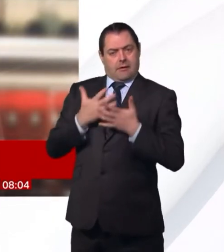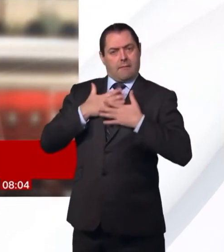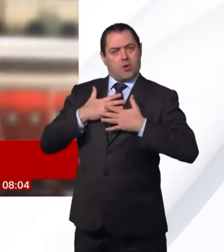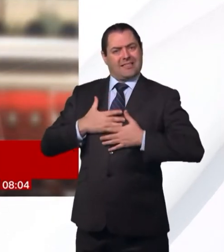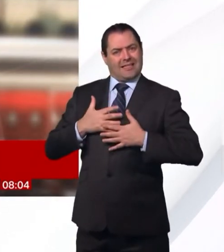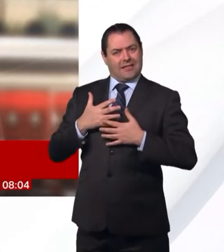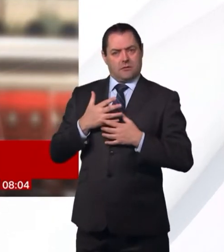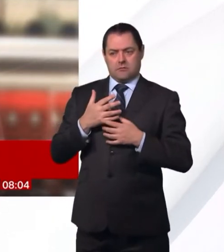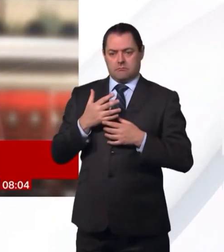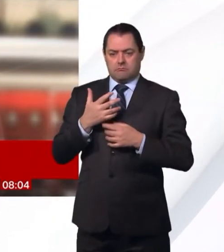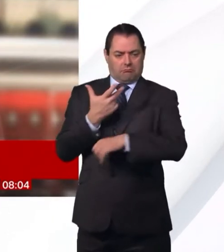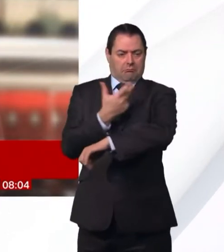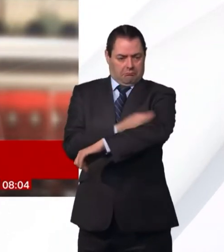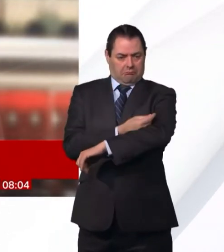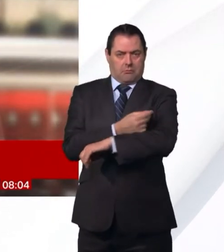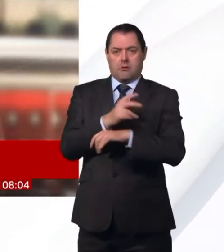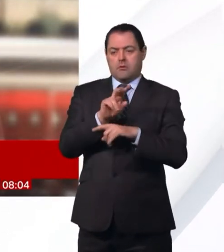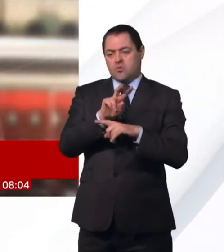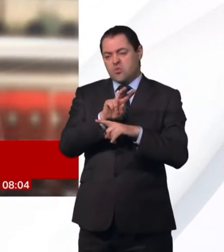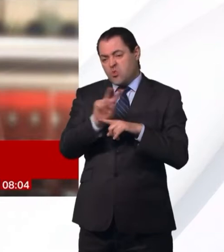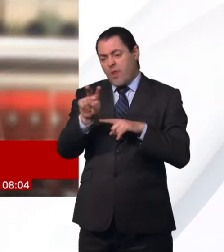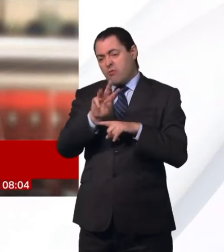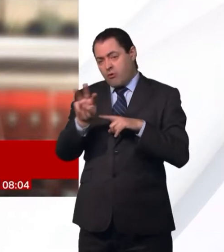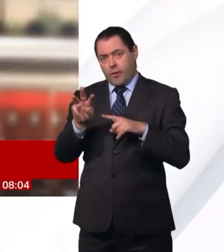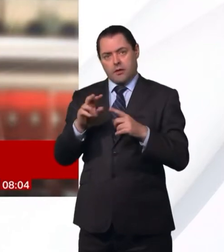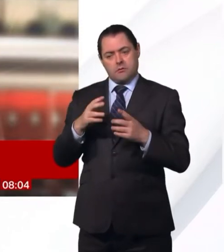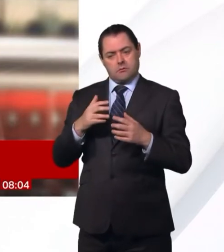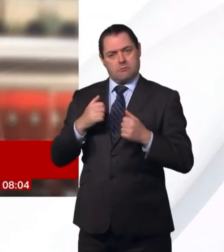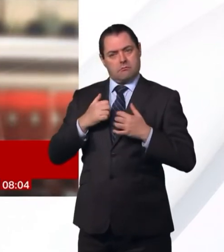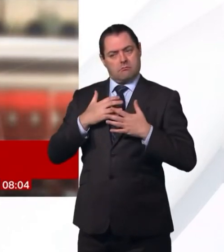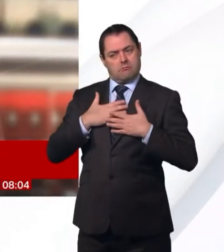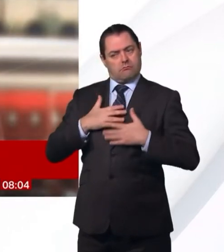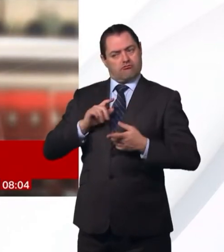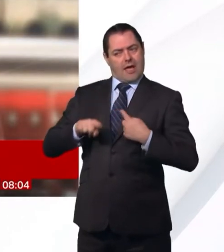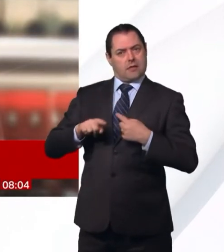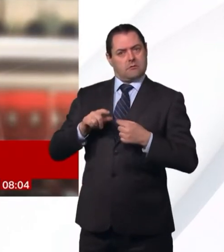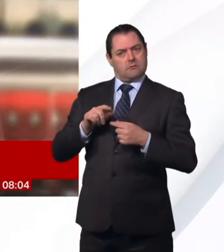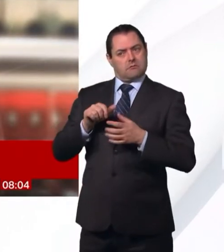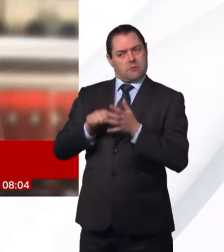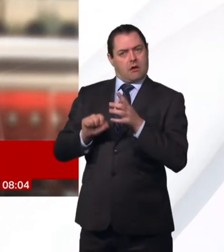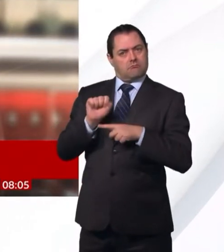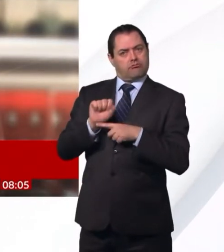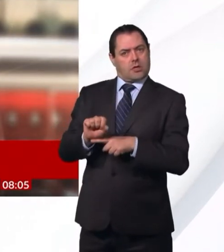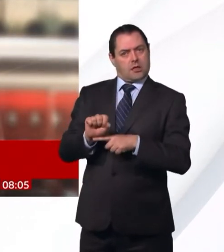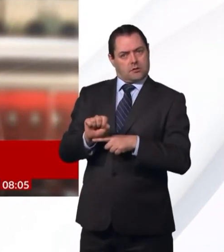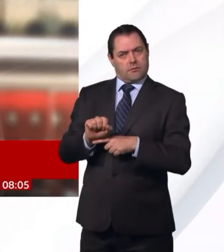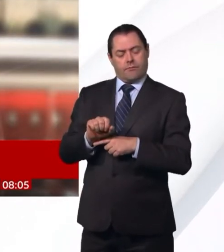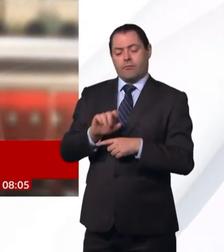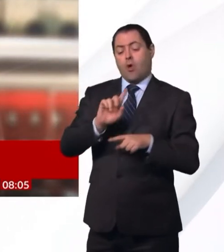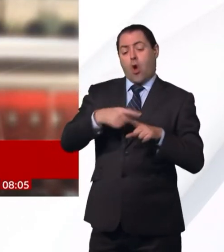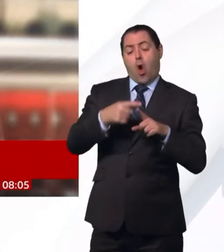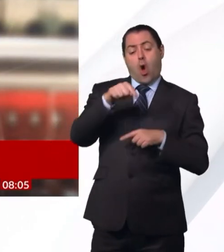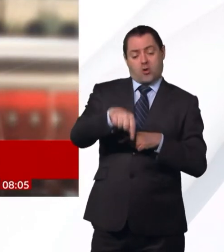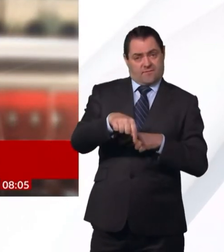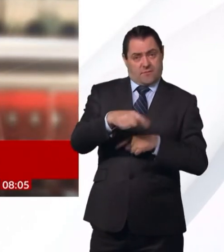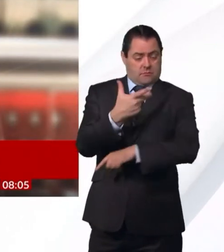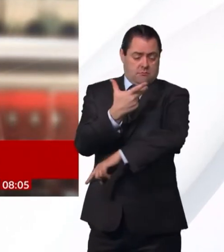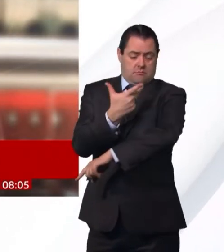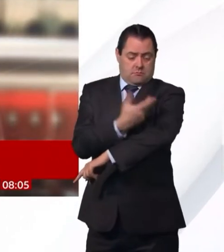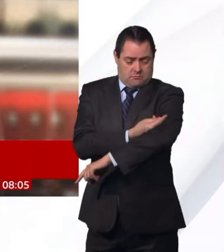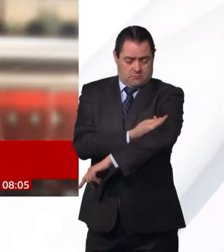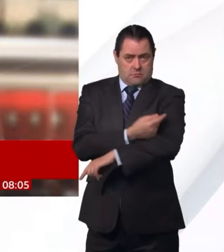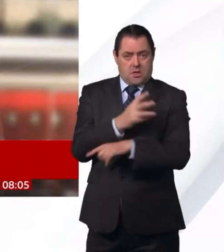weeks afterwards. And for example, on the Oxford trials, 3 weeks after getting their first dose